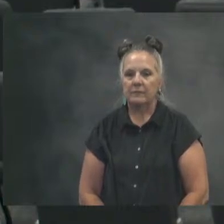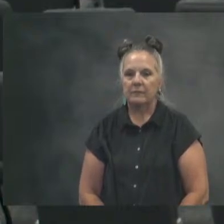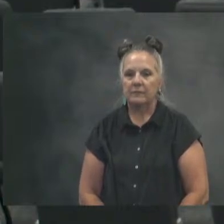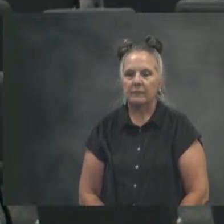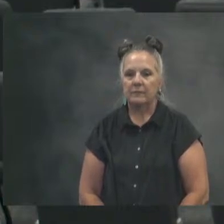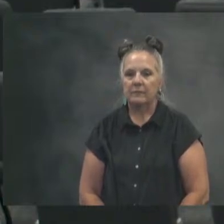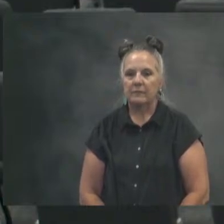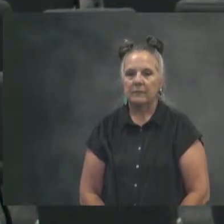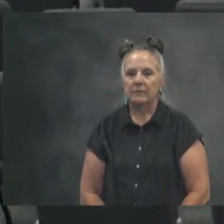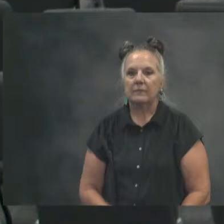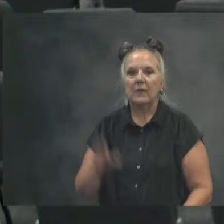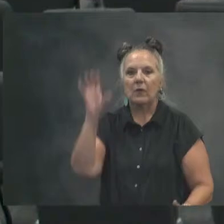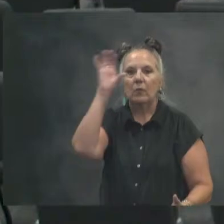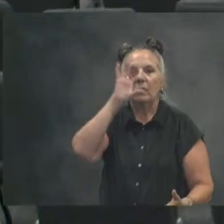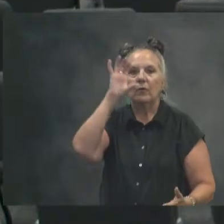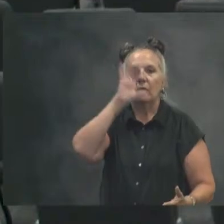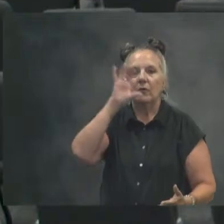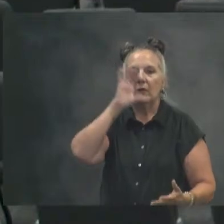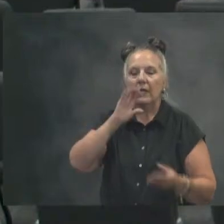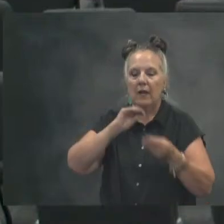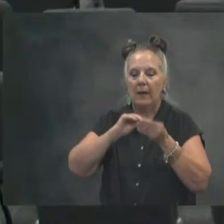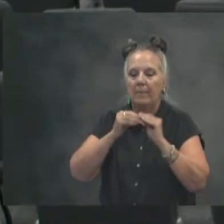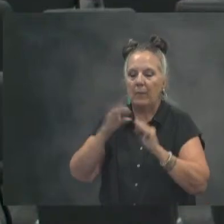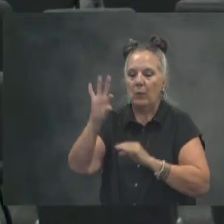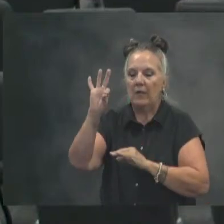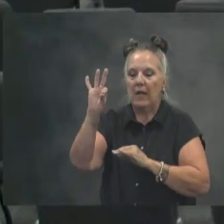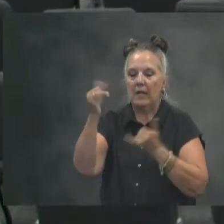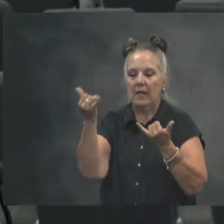Except for the first one. 9 at this time,